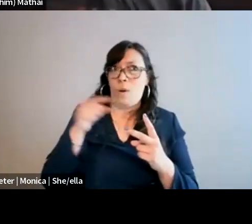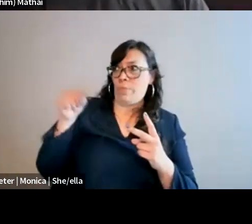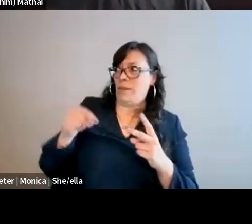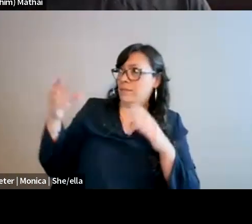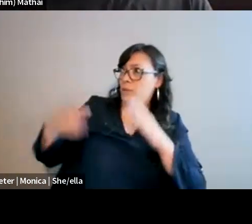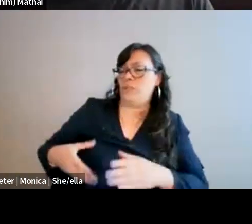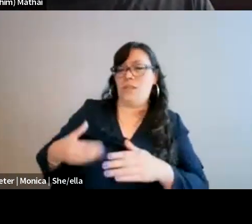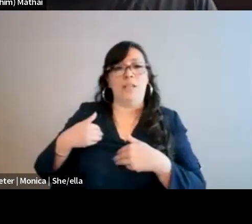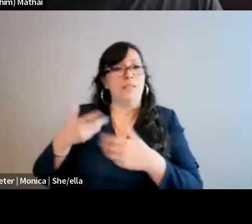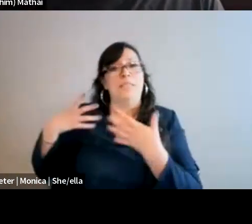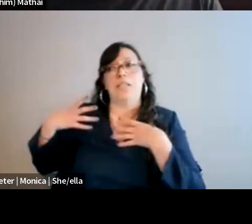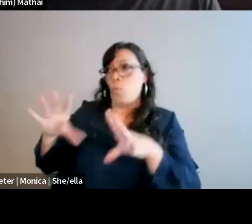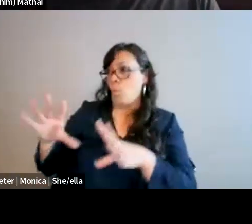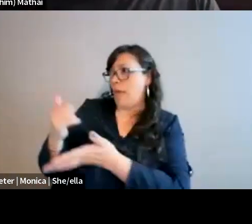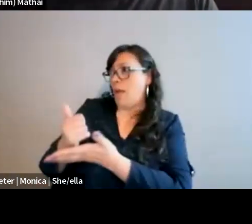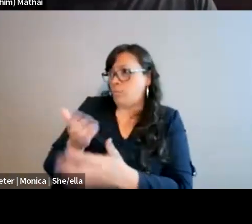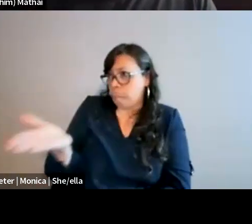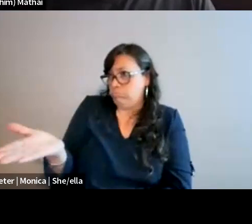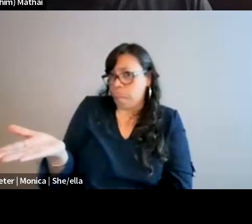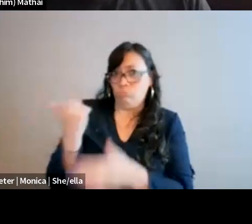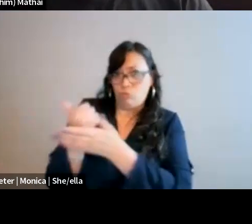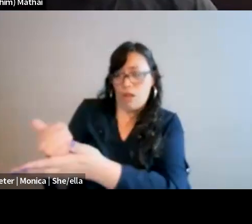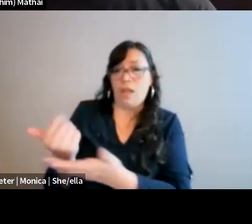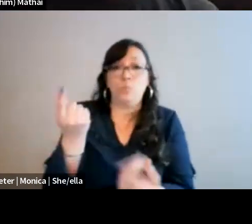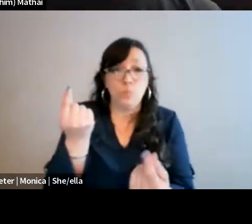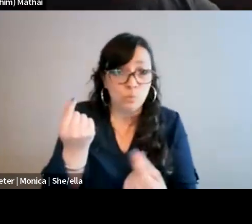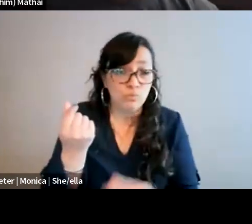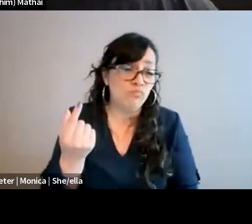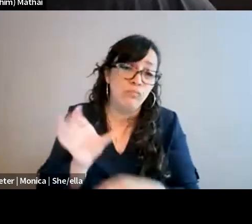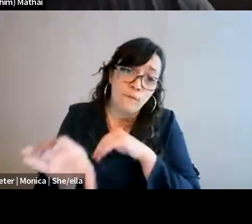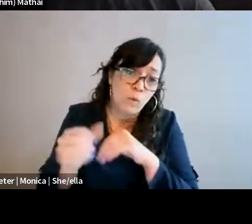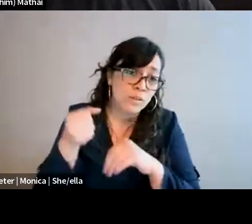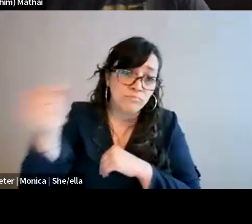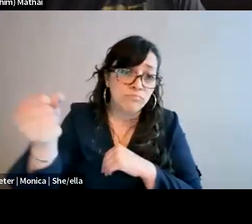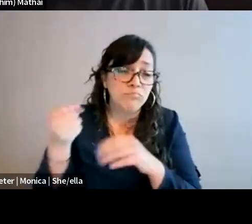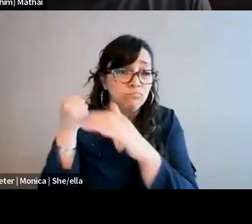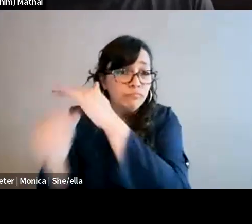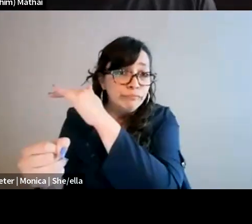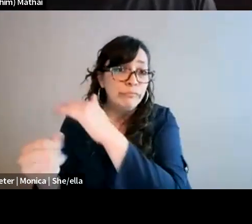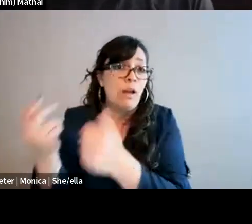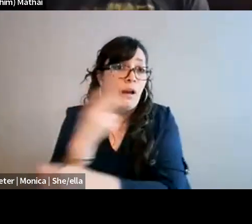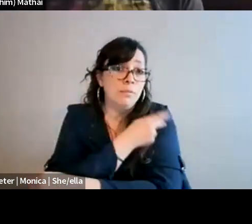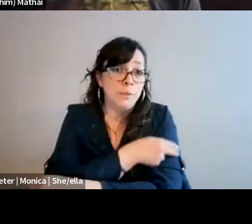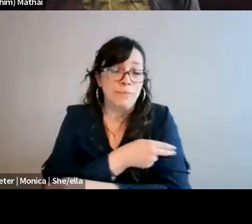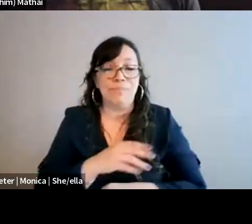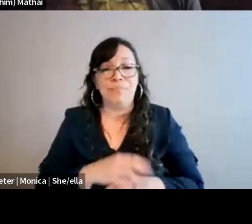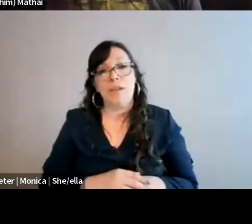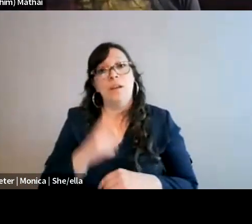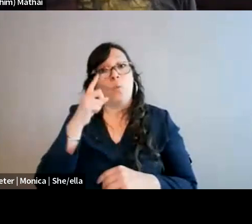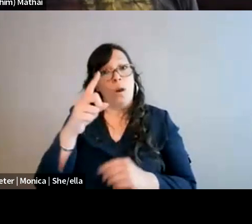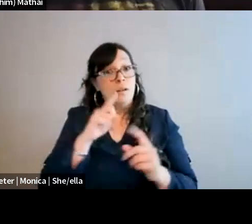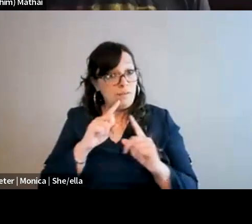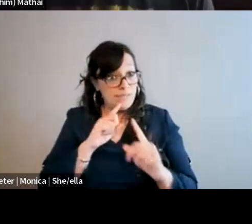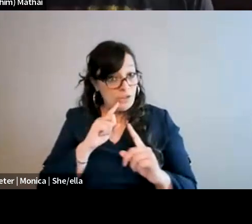just didn't want to get help, or so the best way to do this is make him be forced to get help. One of the conversations that I was